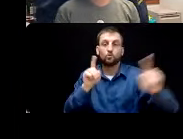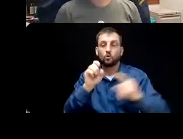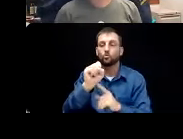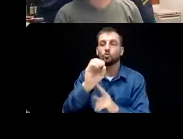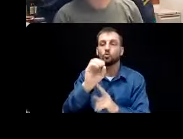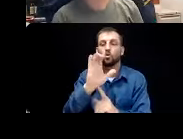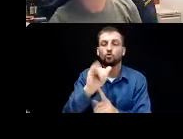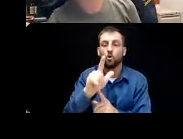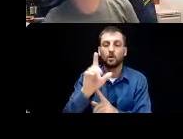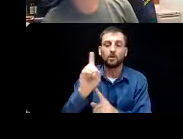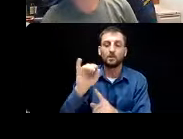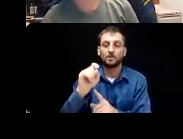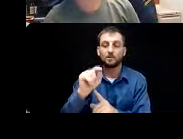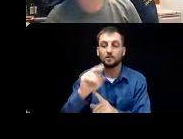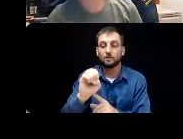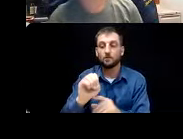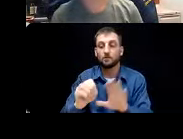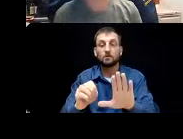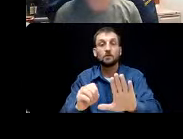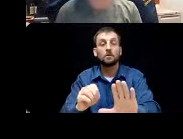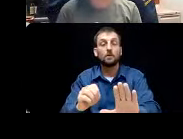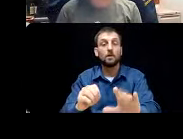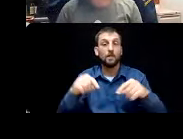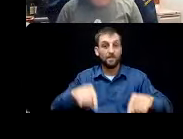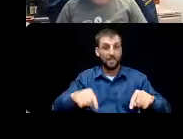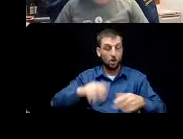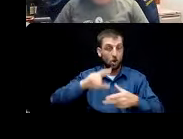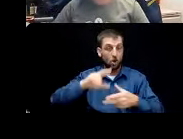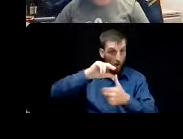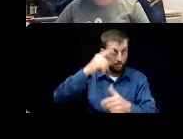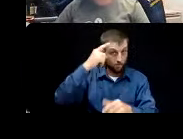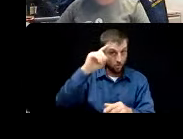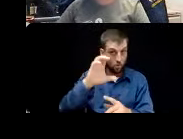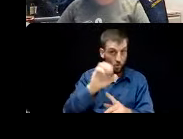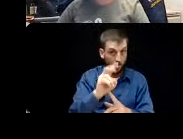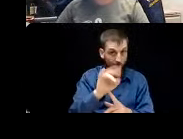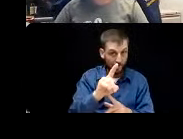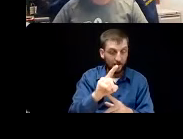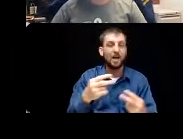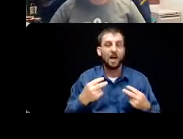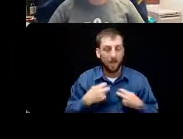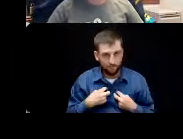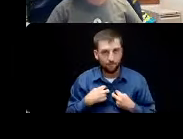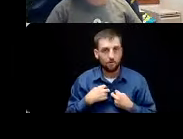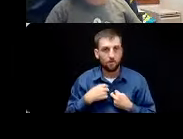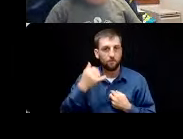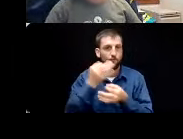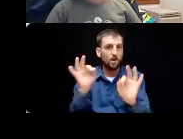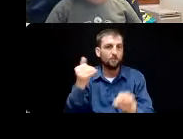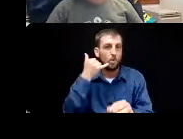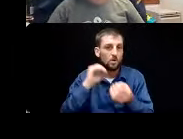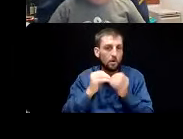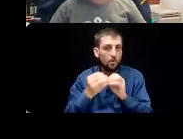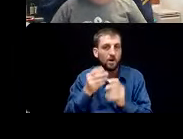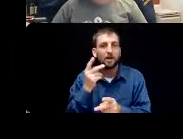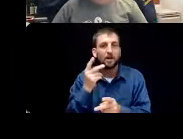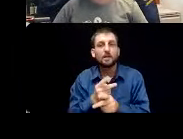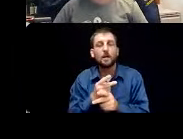For this hurricane season and for COVID, we do have a toll-free reach out and keep calm during COVID that